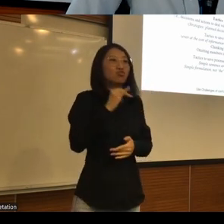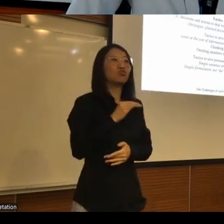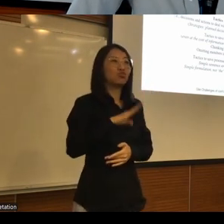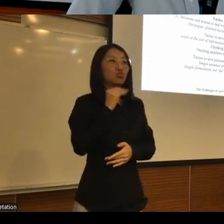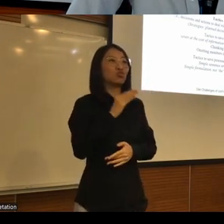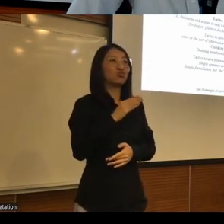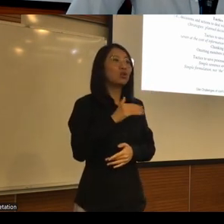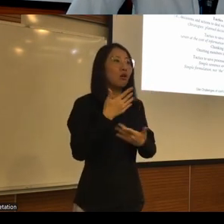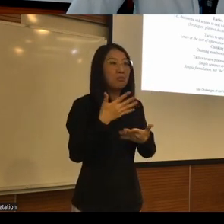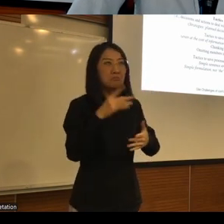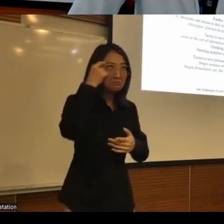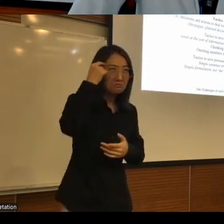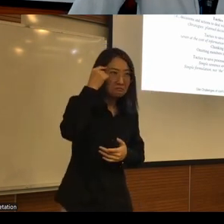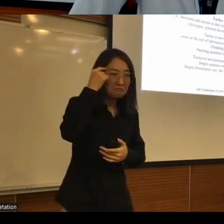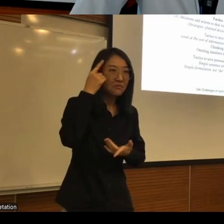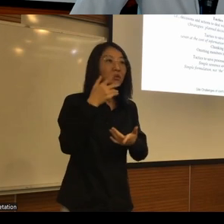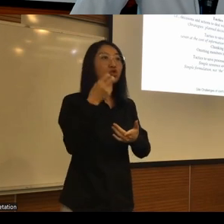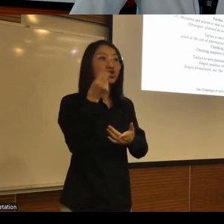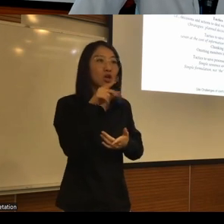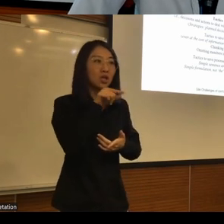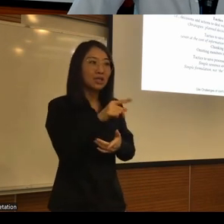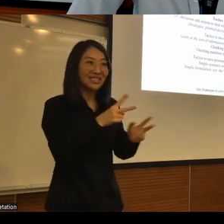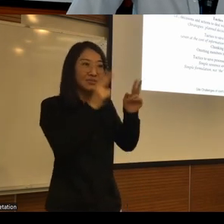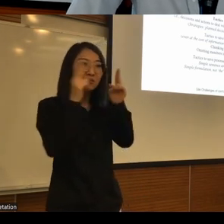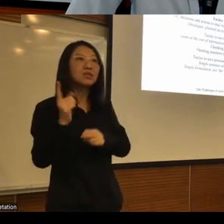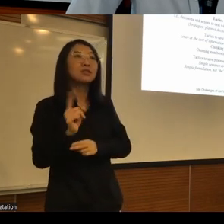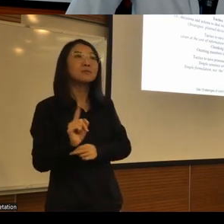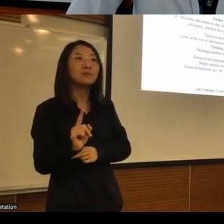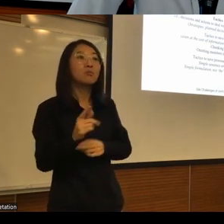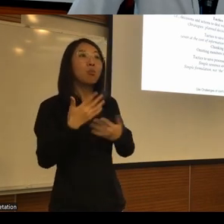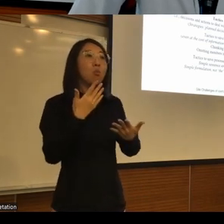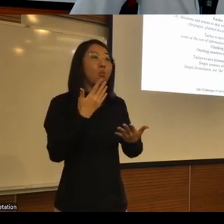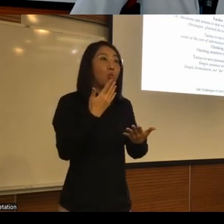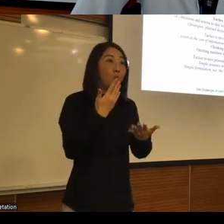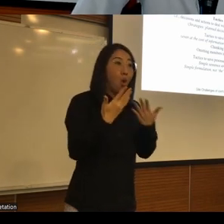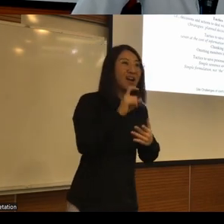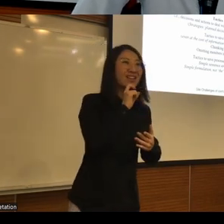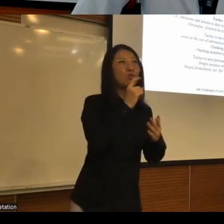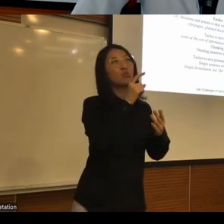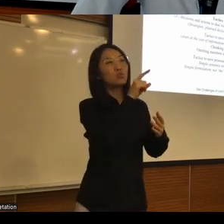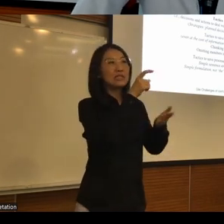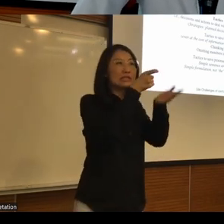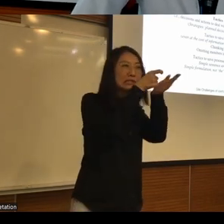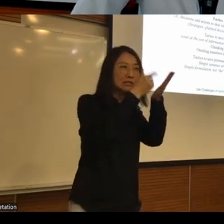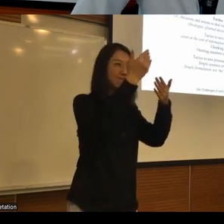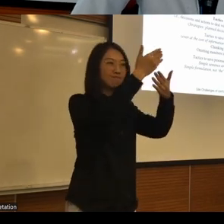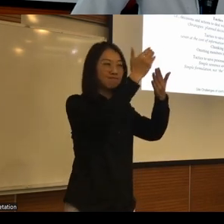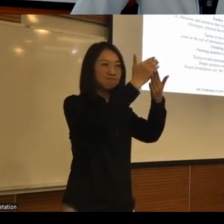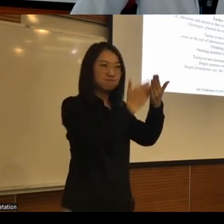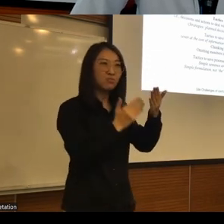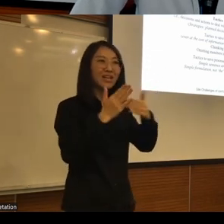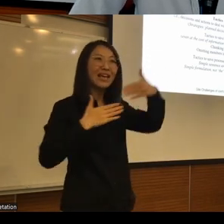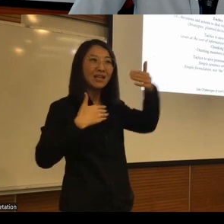omitting members in the long list if they're just an illustration and they're not so important. All of these tactics where